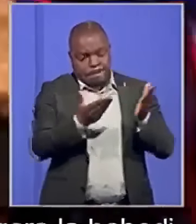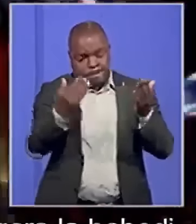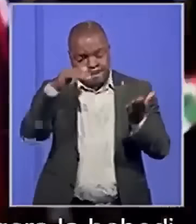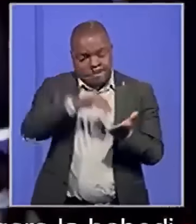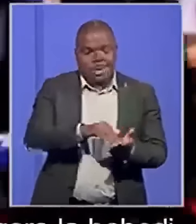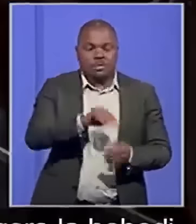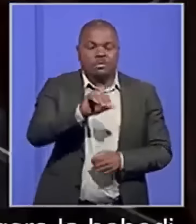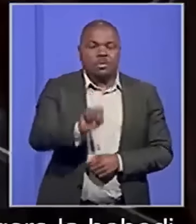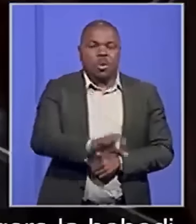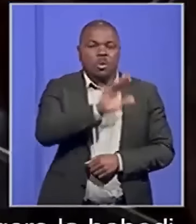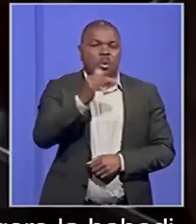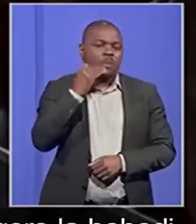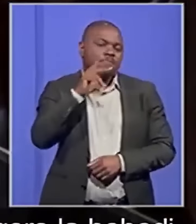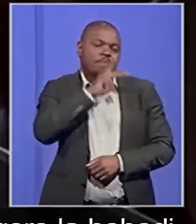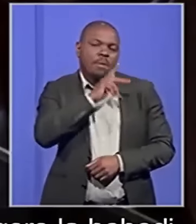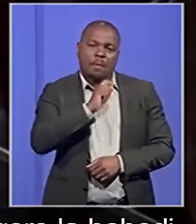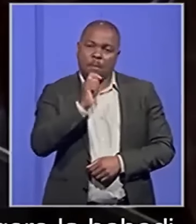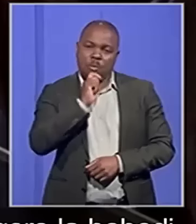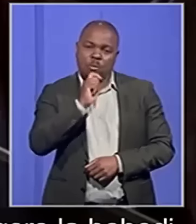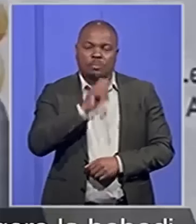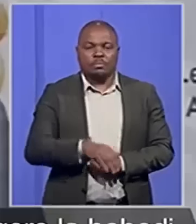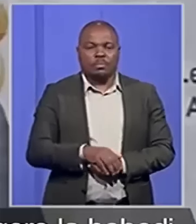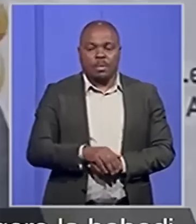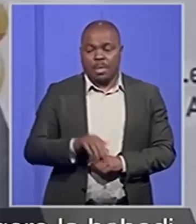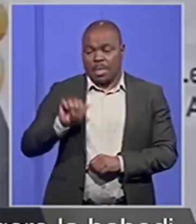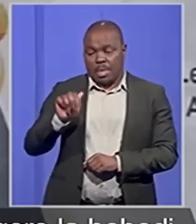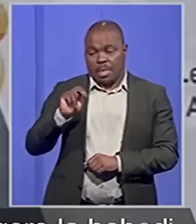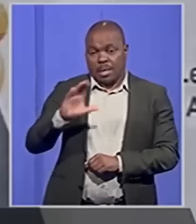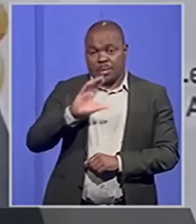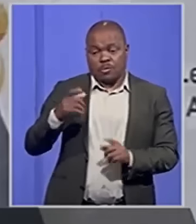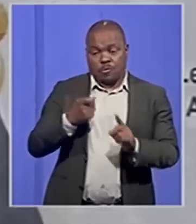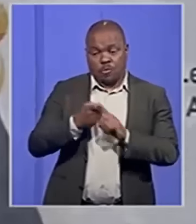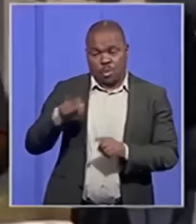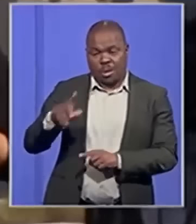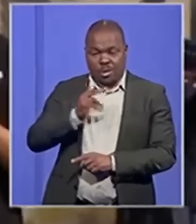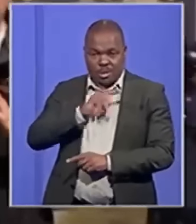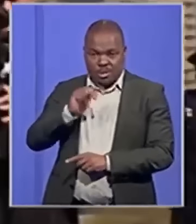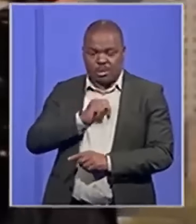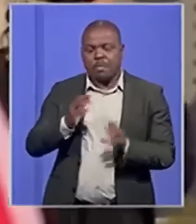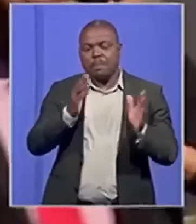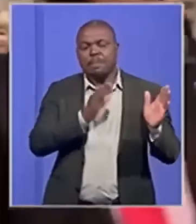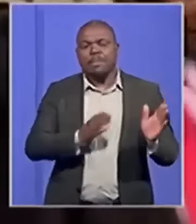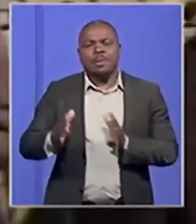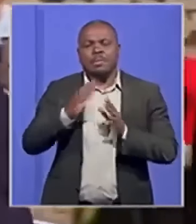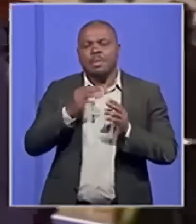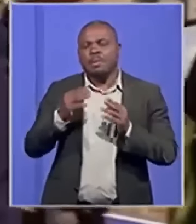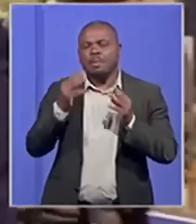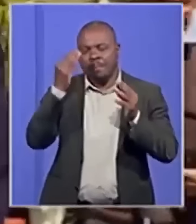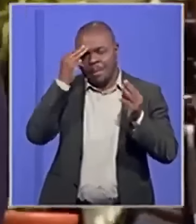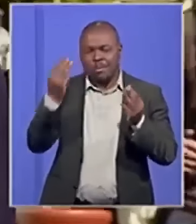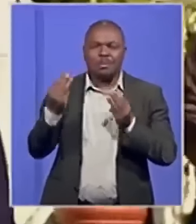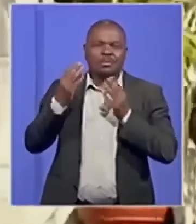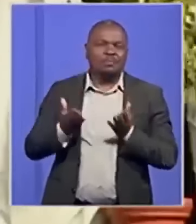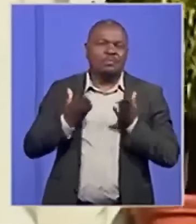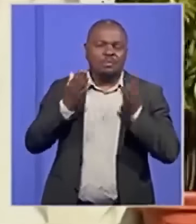ka Labohlano mesong. Go le bjalo mokgatlo wa ANC ka provinceng o rulaganya go swara tirelo ya segopotšo ka